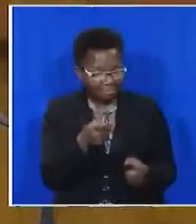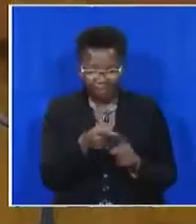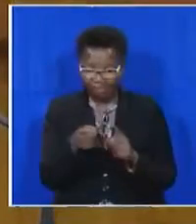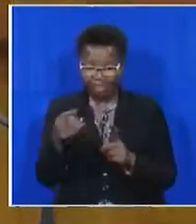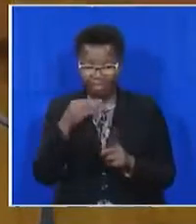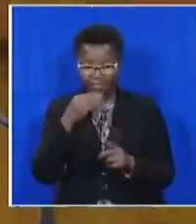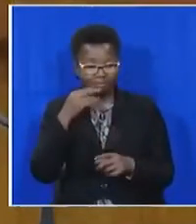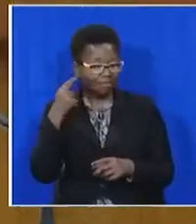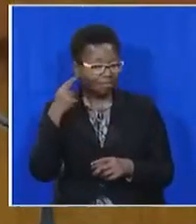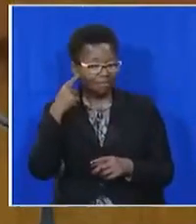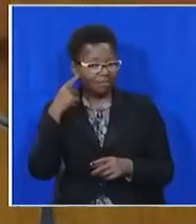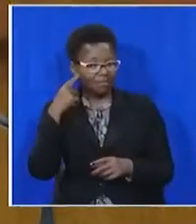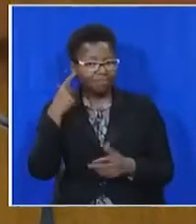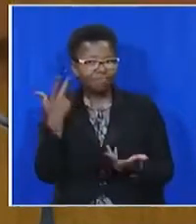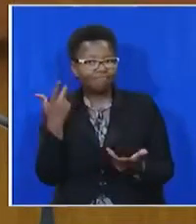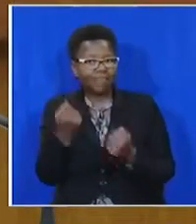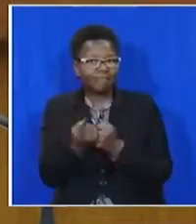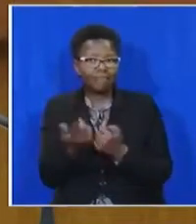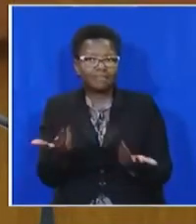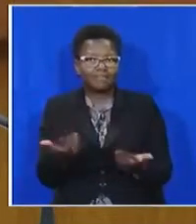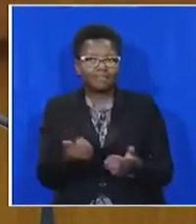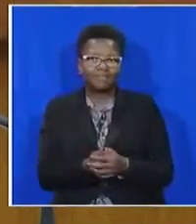ears are Just drumming up. continue, Honourable Member.